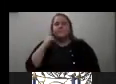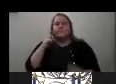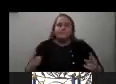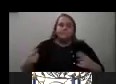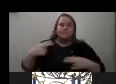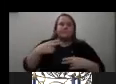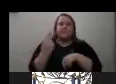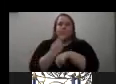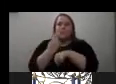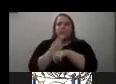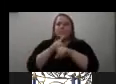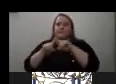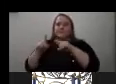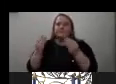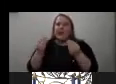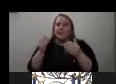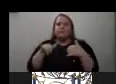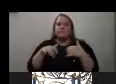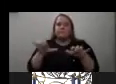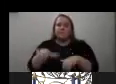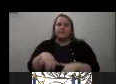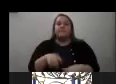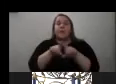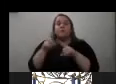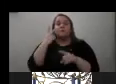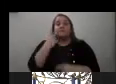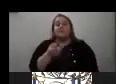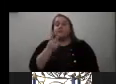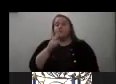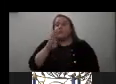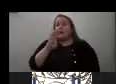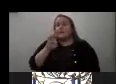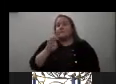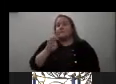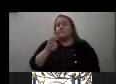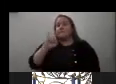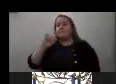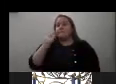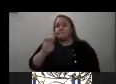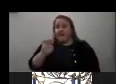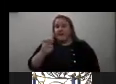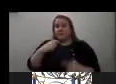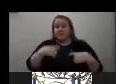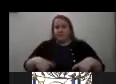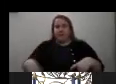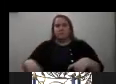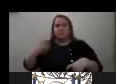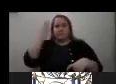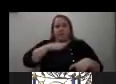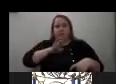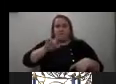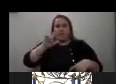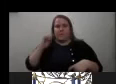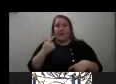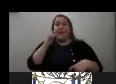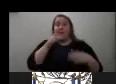and using fabrics that would do that. You also see there are 2 beige panels in the front of her legs, and that way